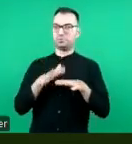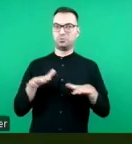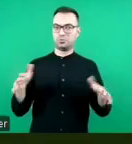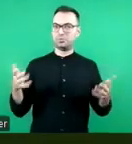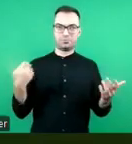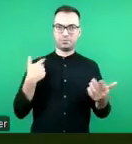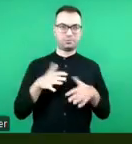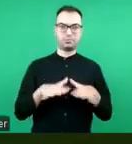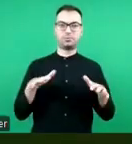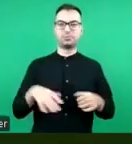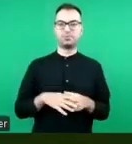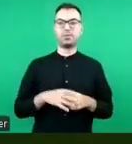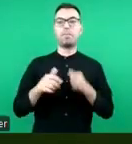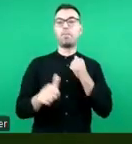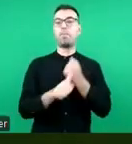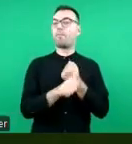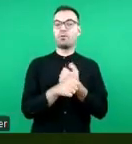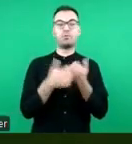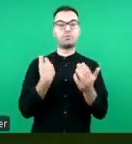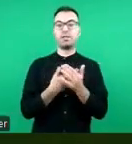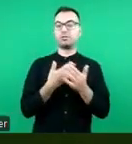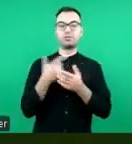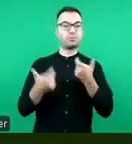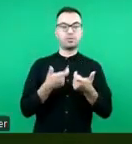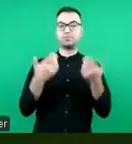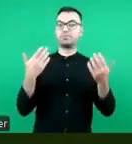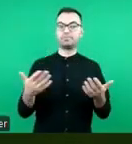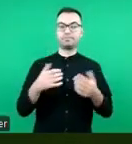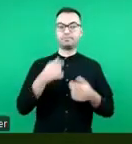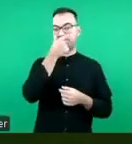If you look to the reasons then why it's conducted,